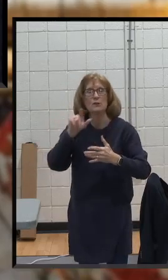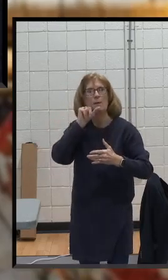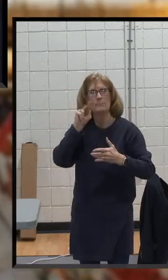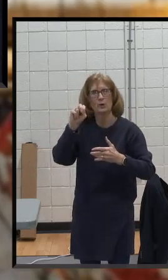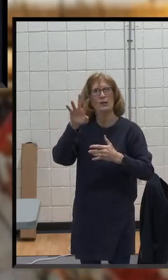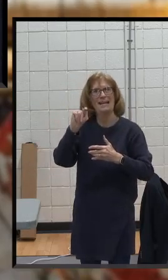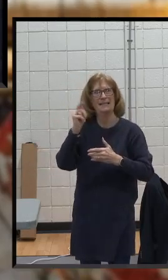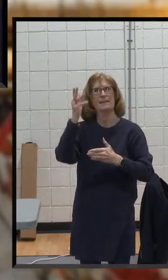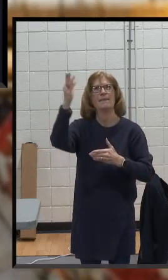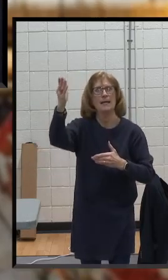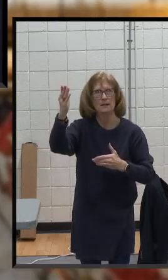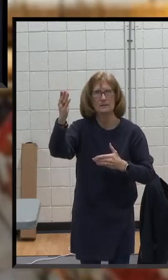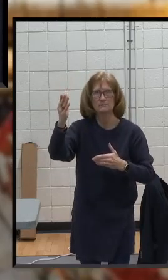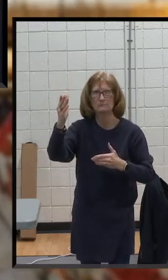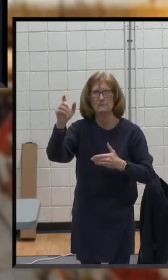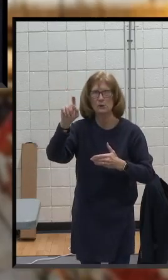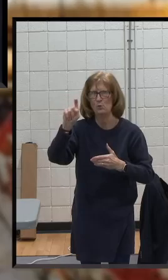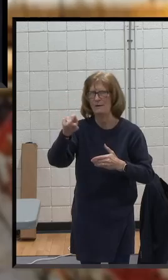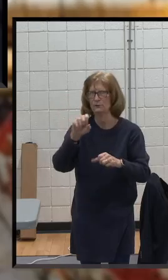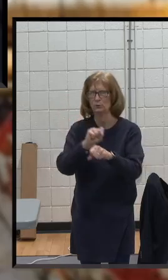started.